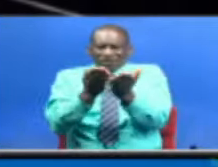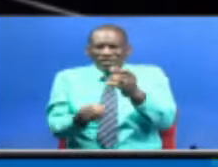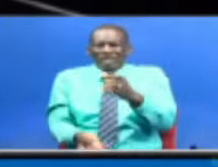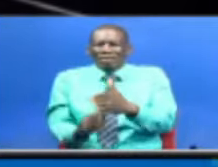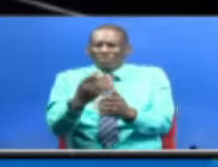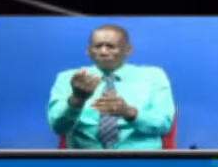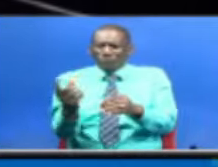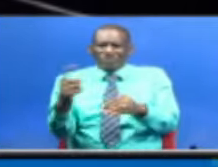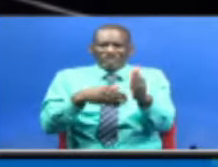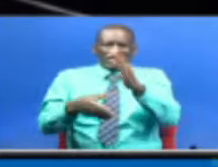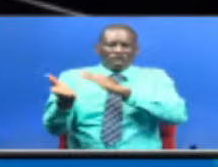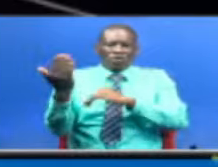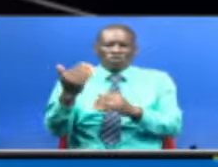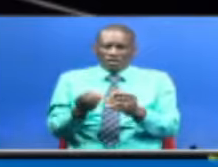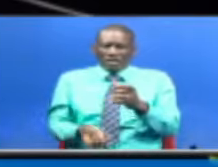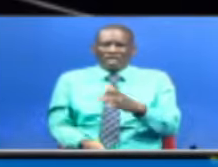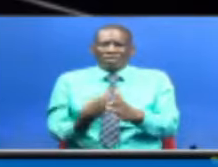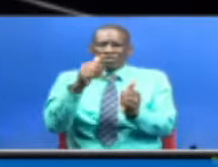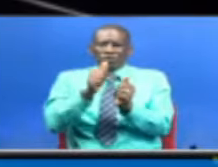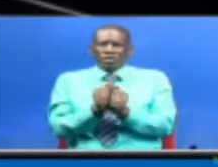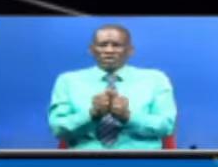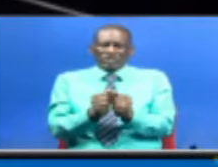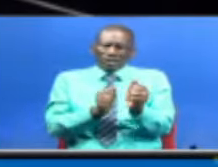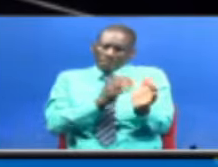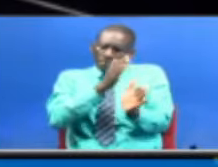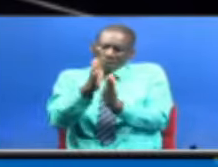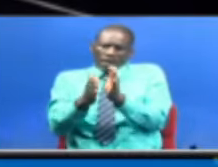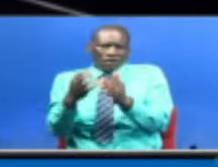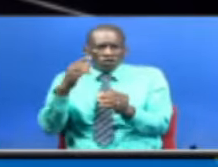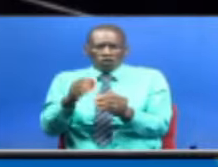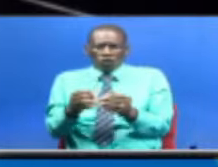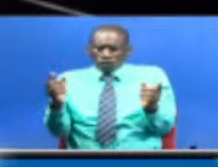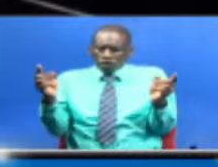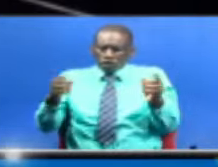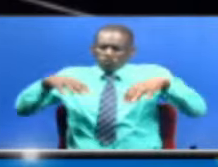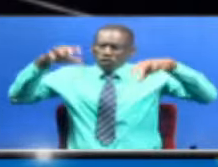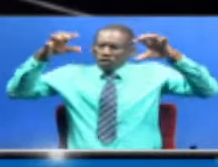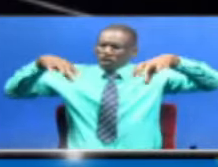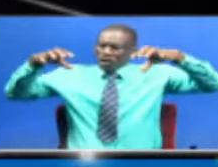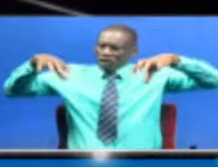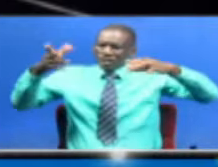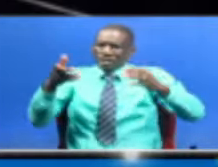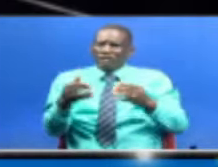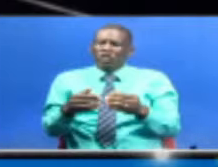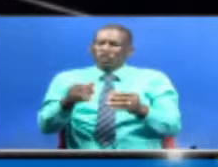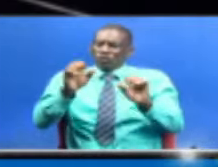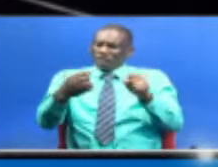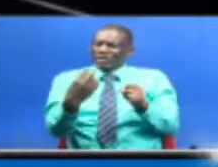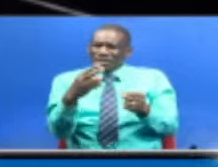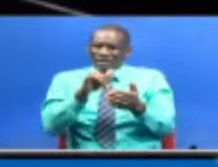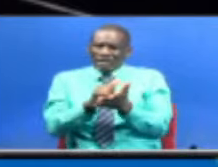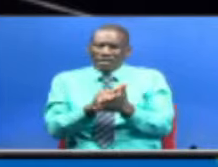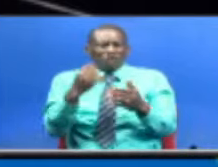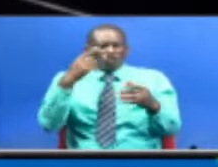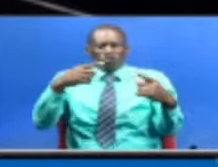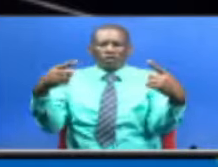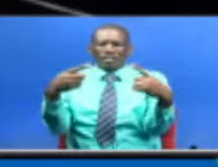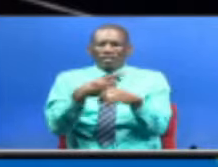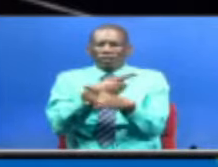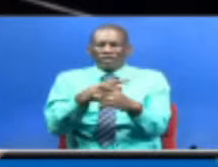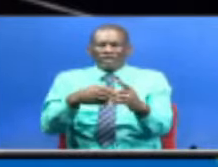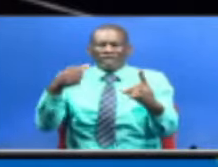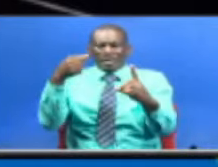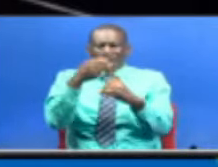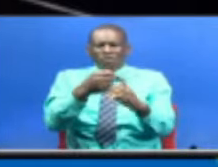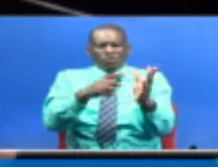ago with some forecasting for the short rains. You can see that for different impacts